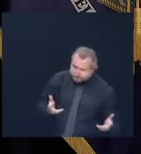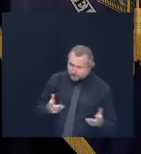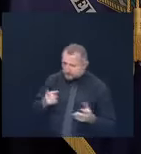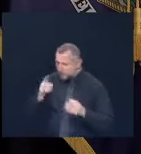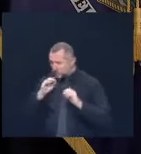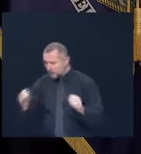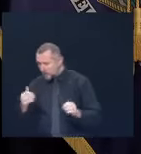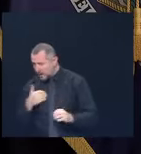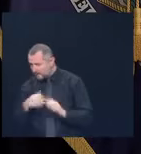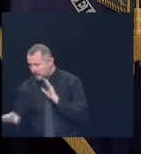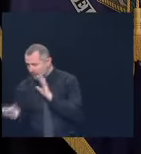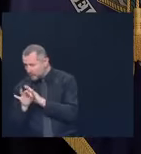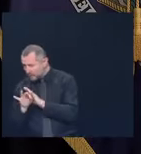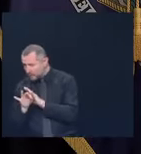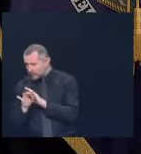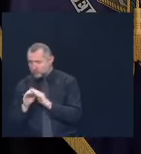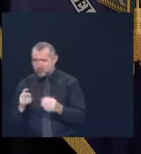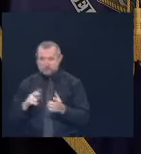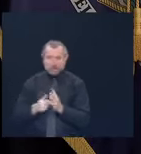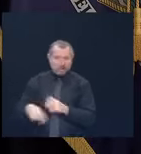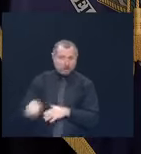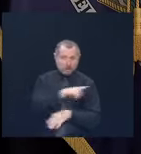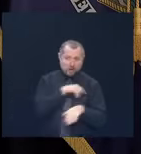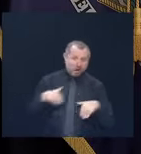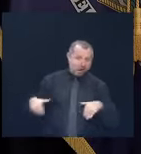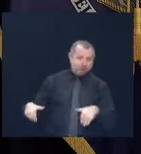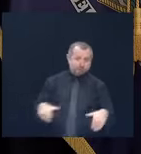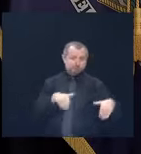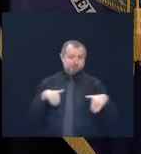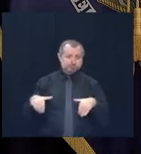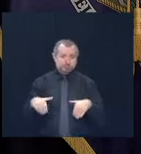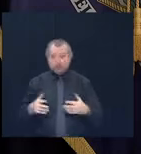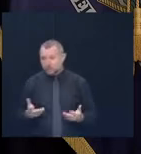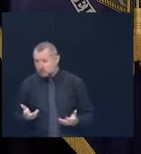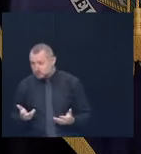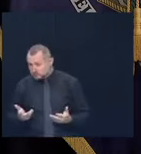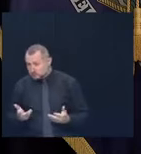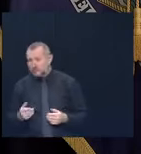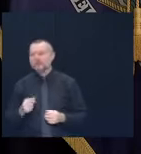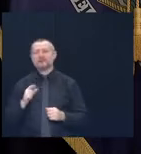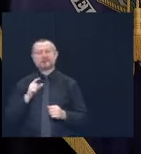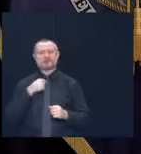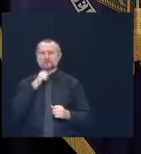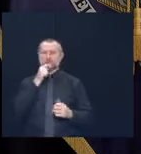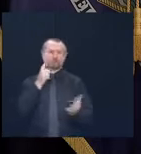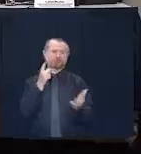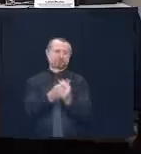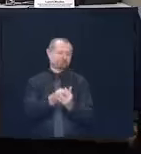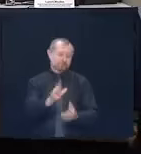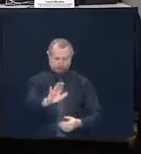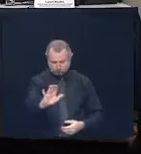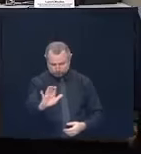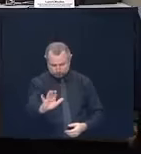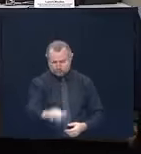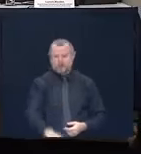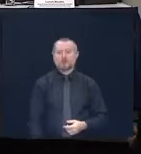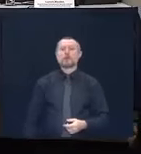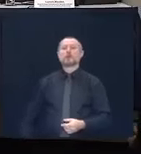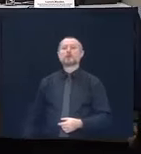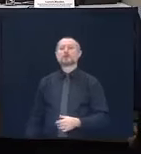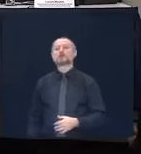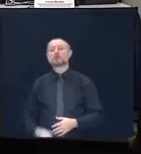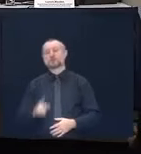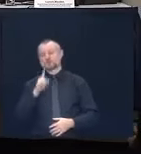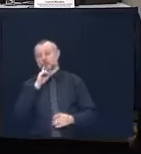have an appointee, I'm not going to be totally non-collegial and disrespectful. I have another transportation question.